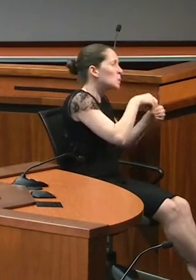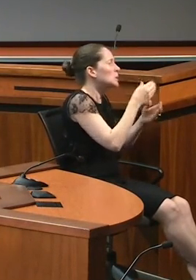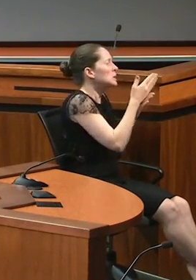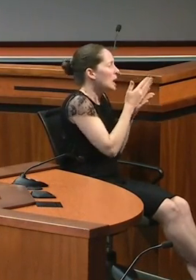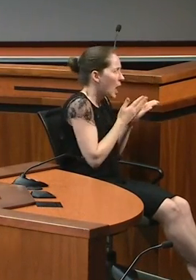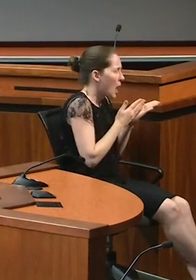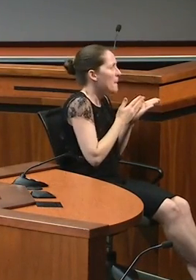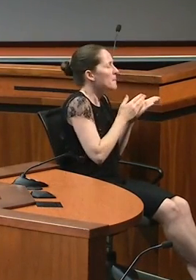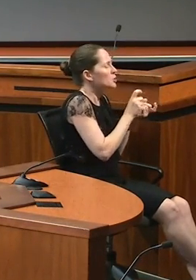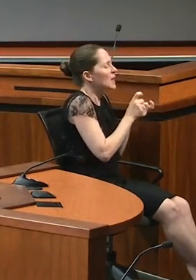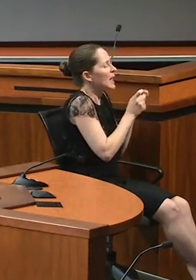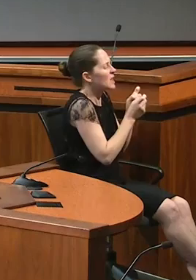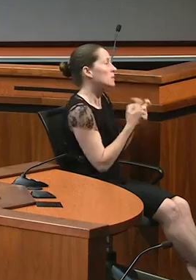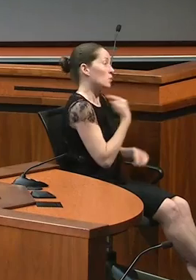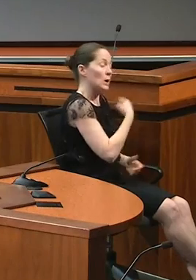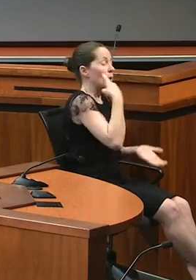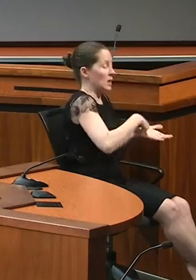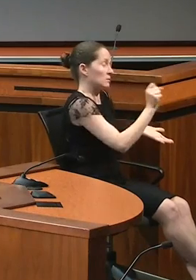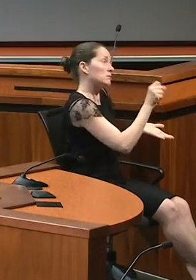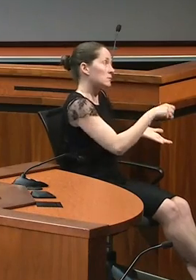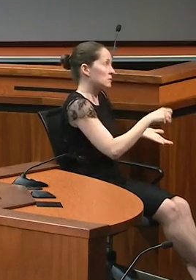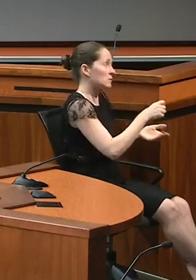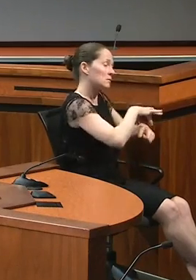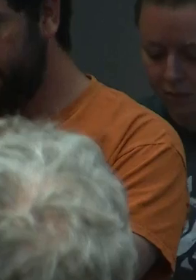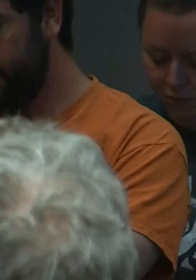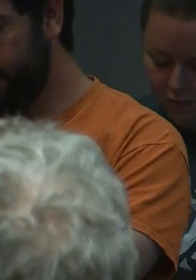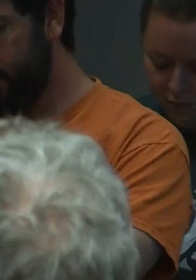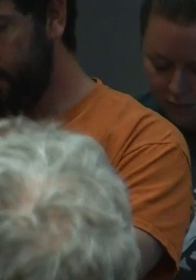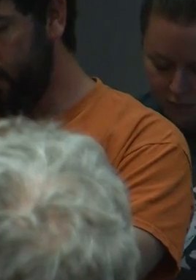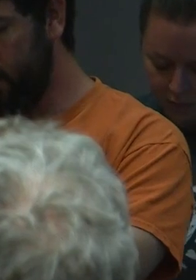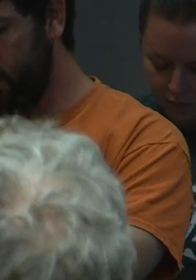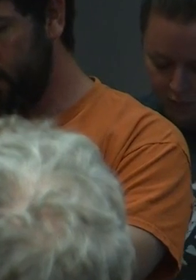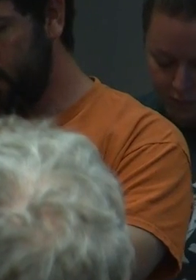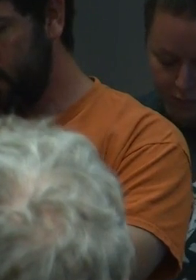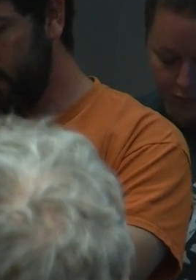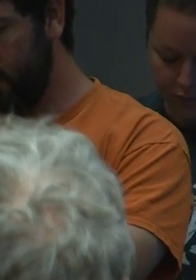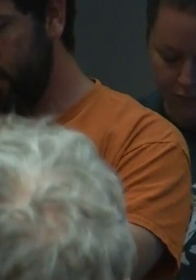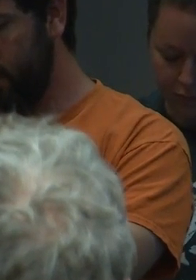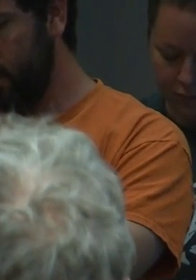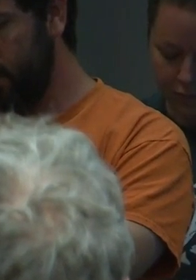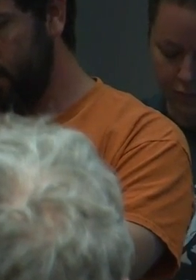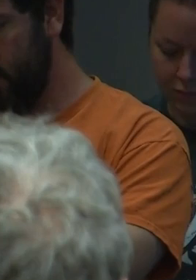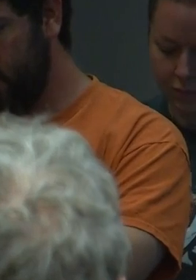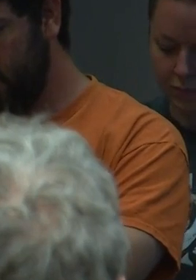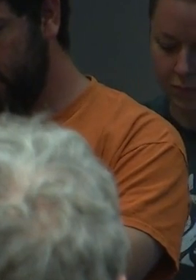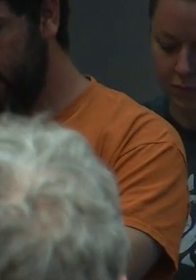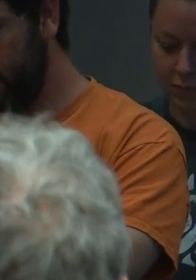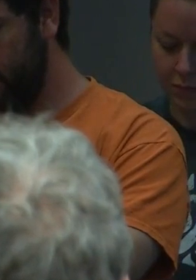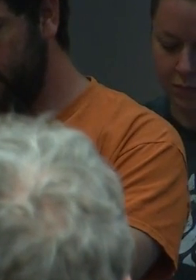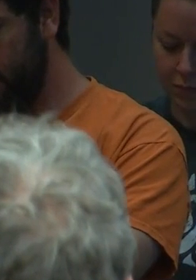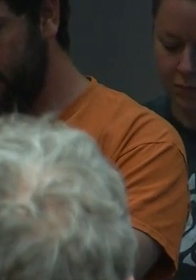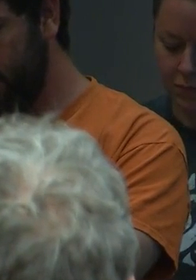it certainly will continue to change, yes. Are there recommendations that you will make that will cost nothing to prevent damage in the next 50